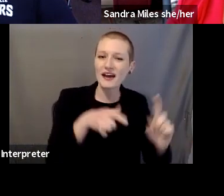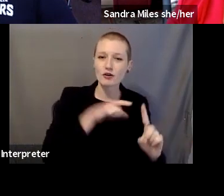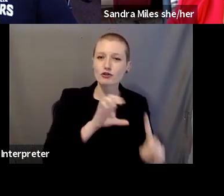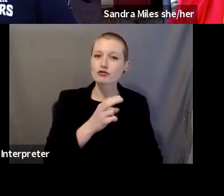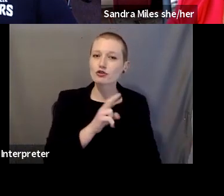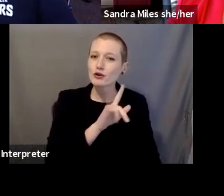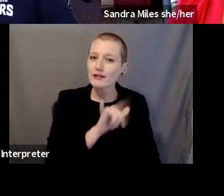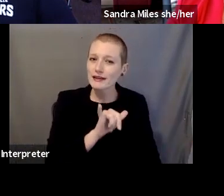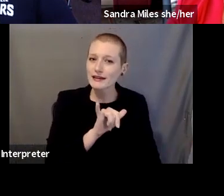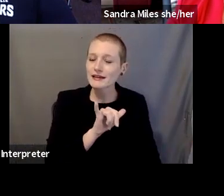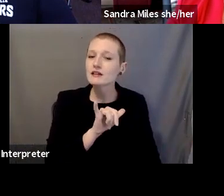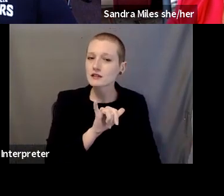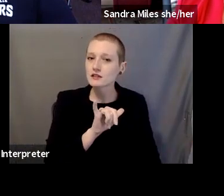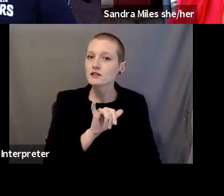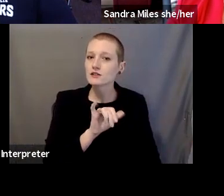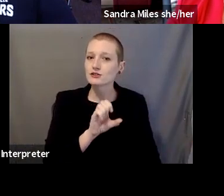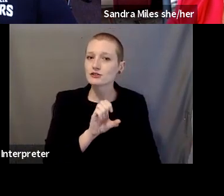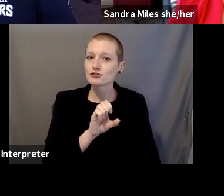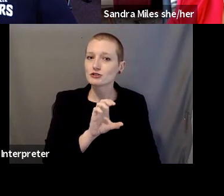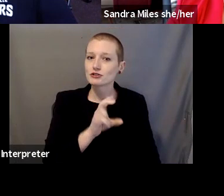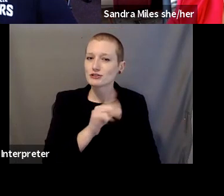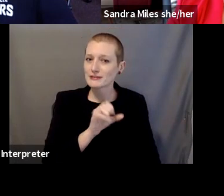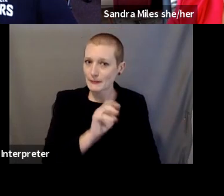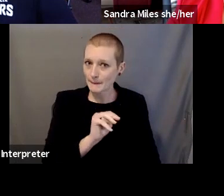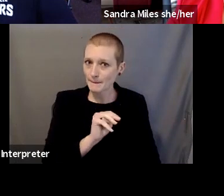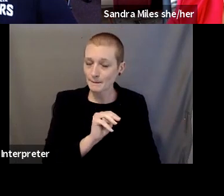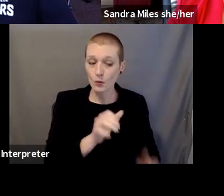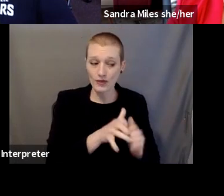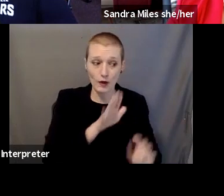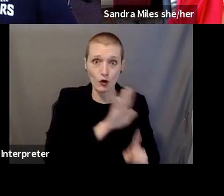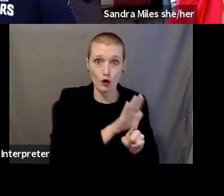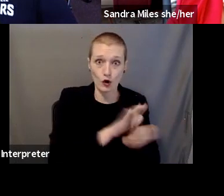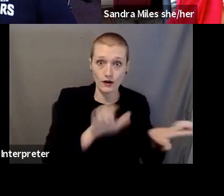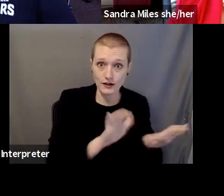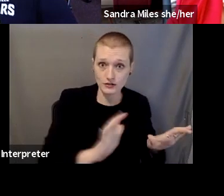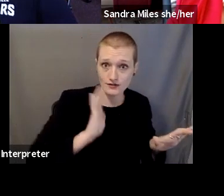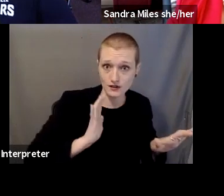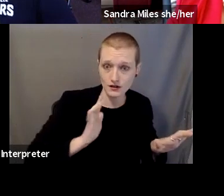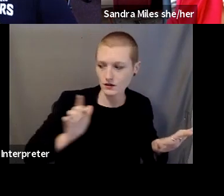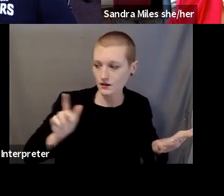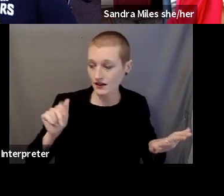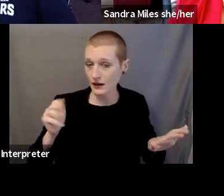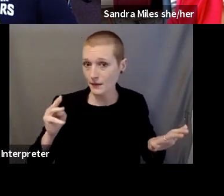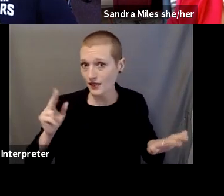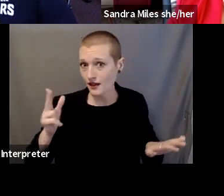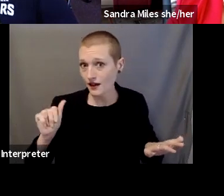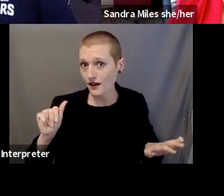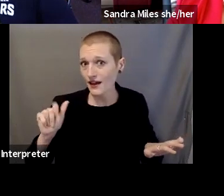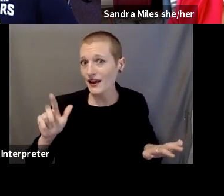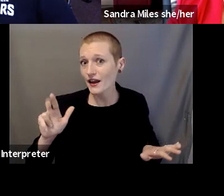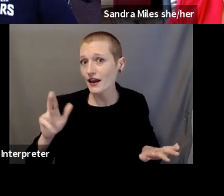we may not have Kamala Harris making this move going forward. And now Kamala Harris, the vice president.